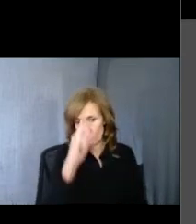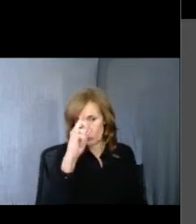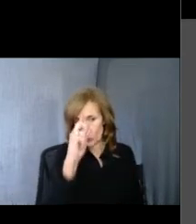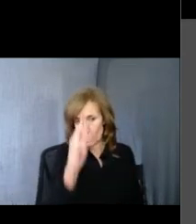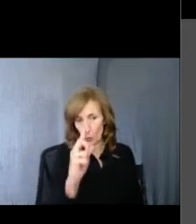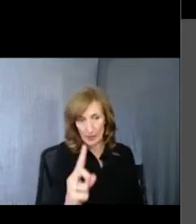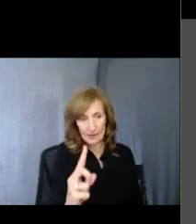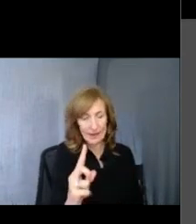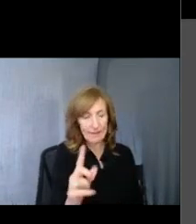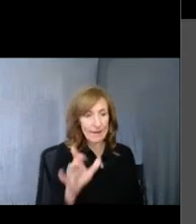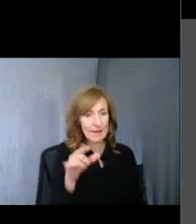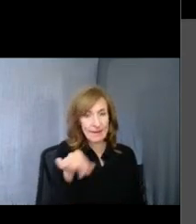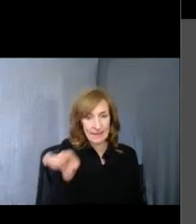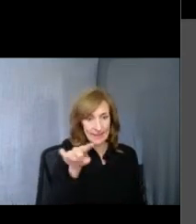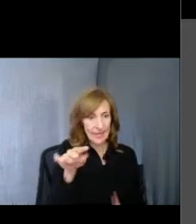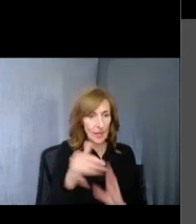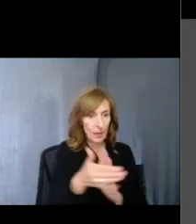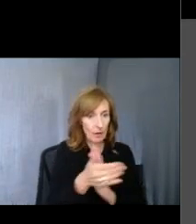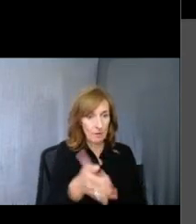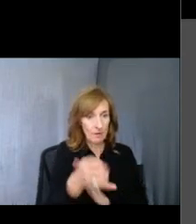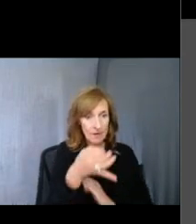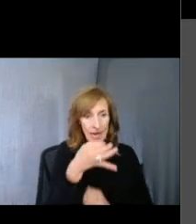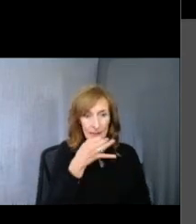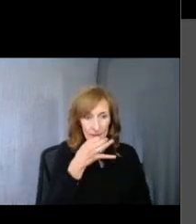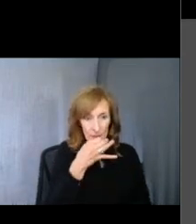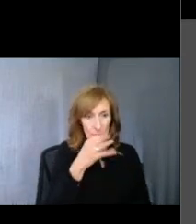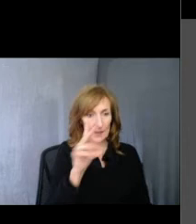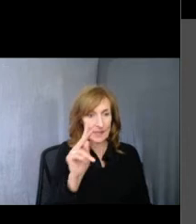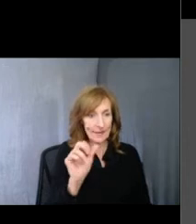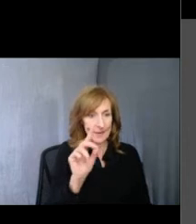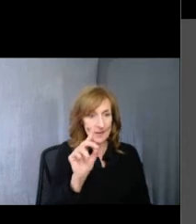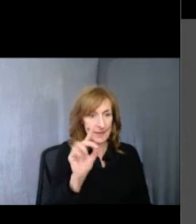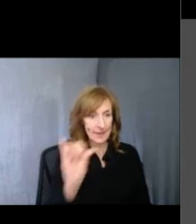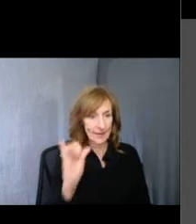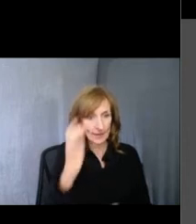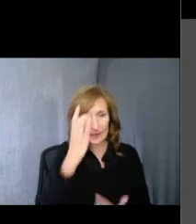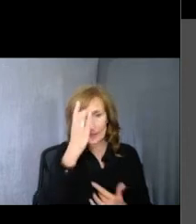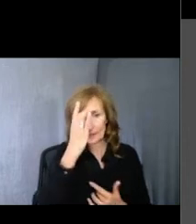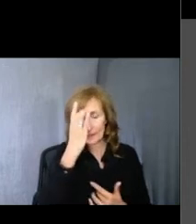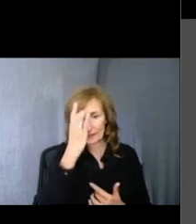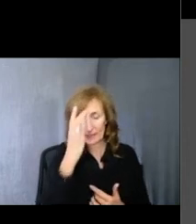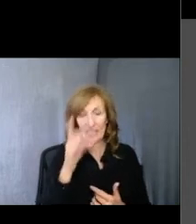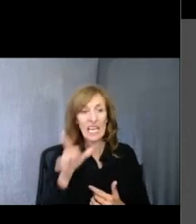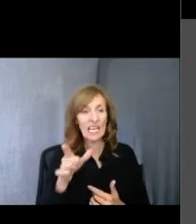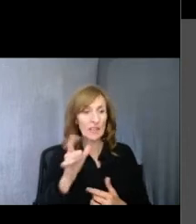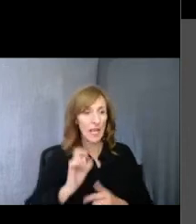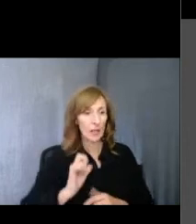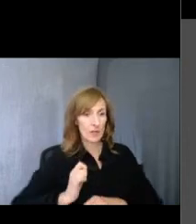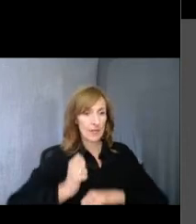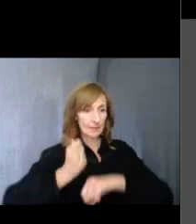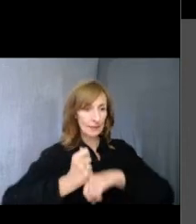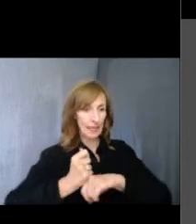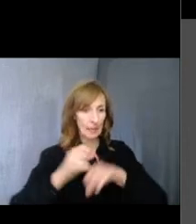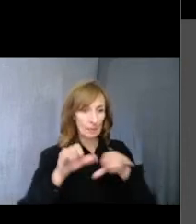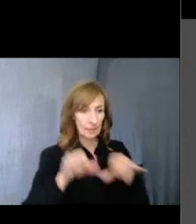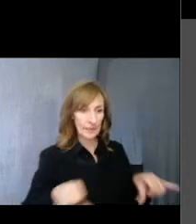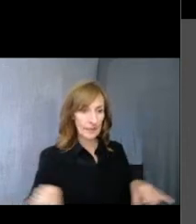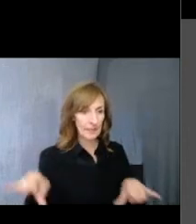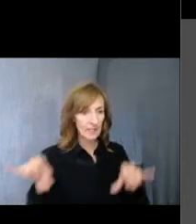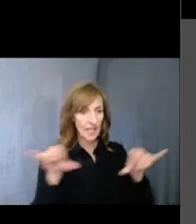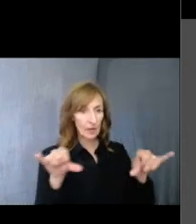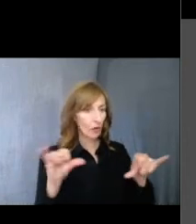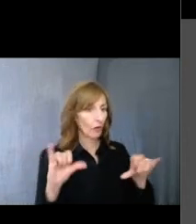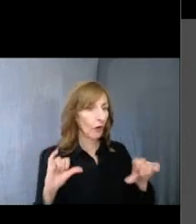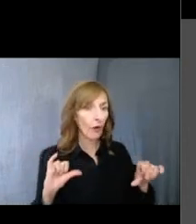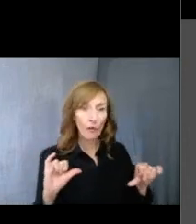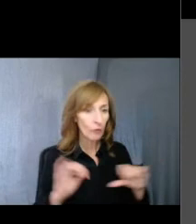down together to try to standardize how we talked about chronic kidney disease. Part of it was because there was